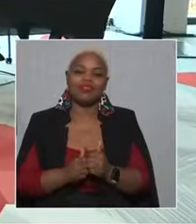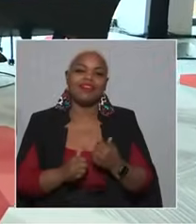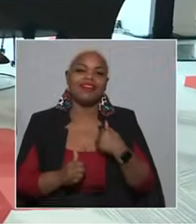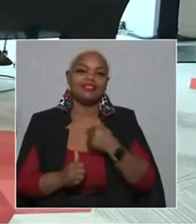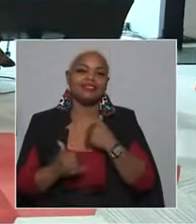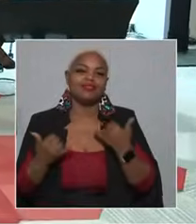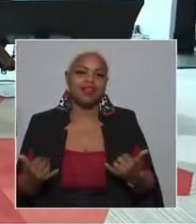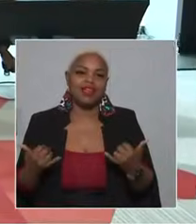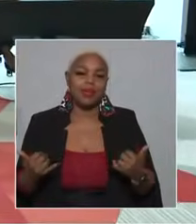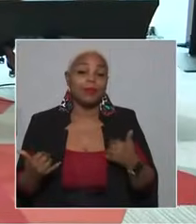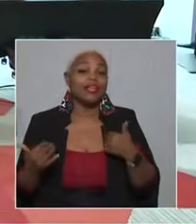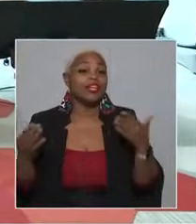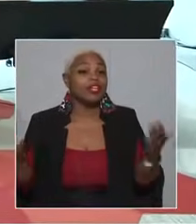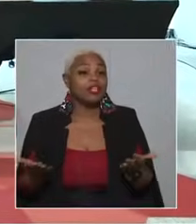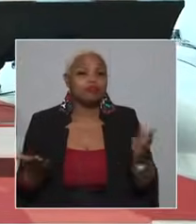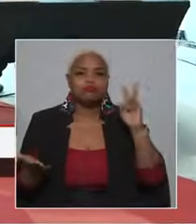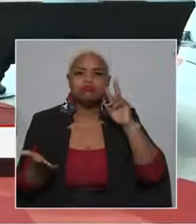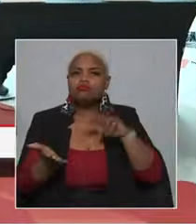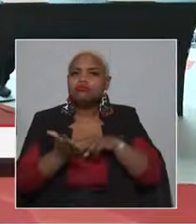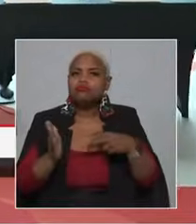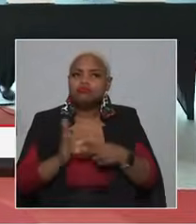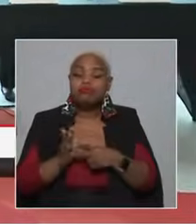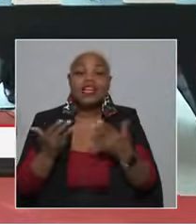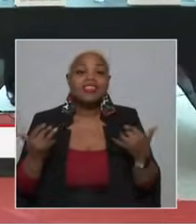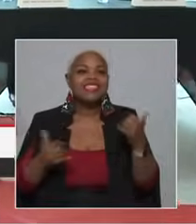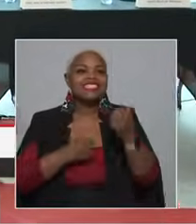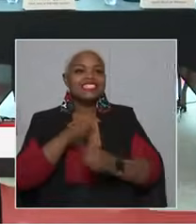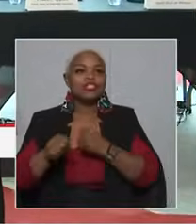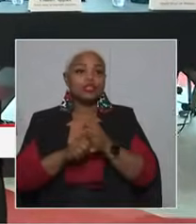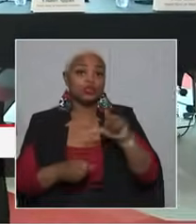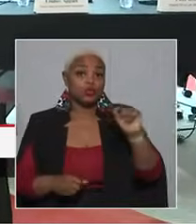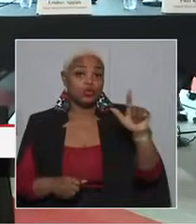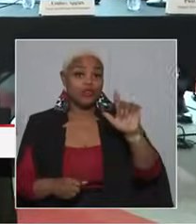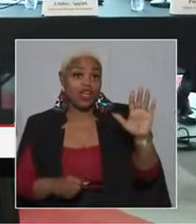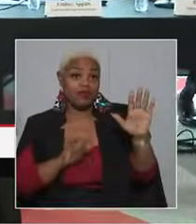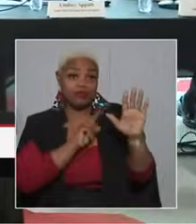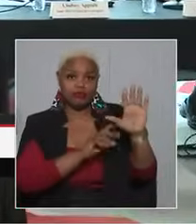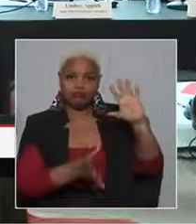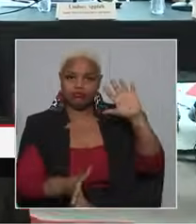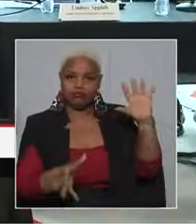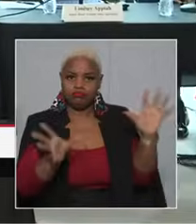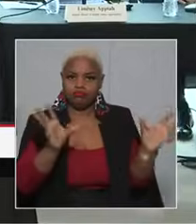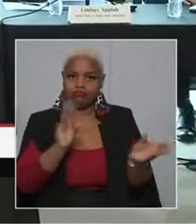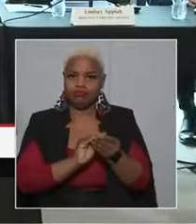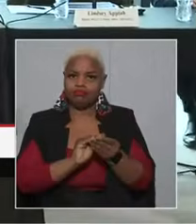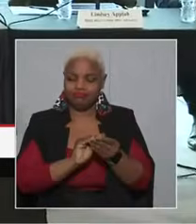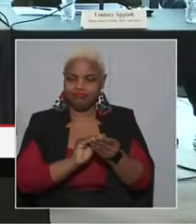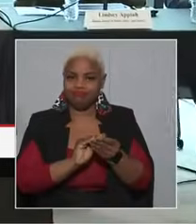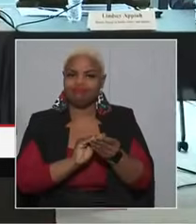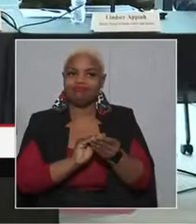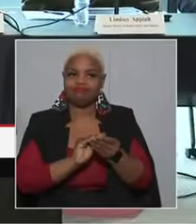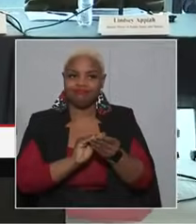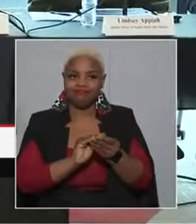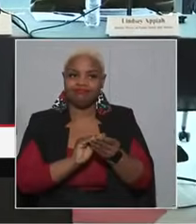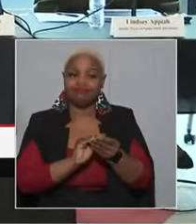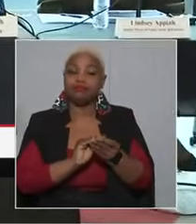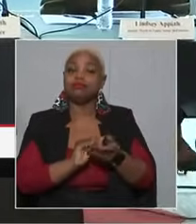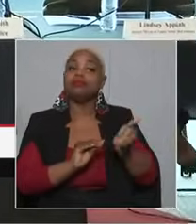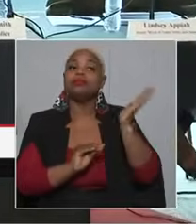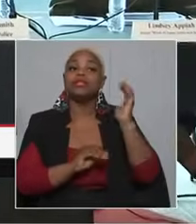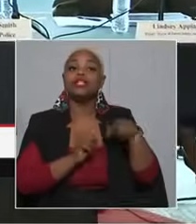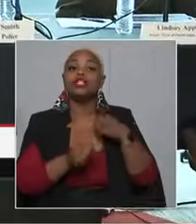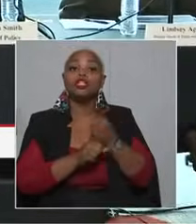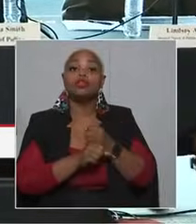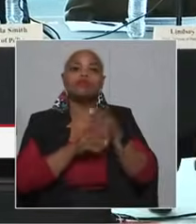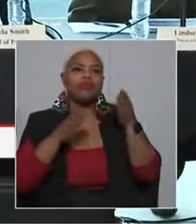a review of 2025. In previous years, we focused just on public safety, but